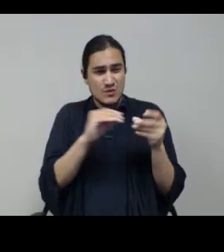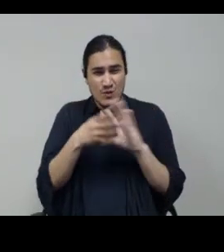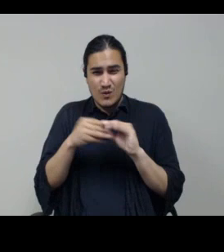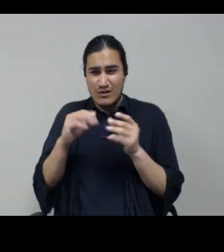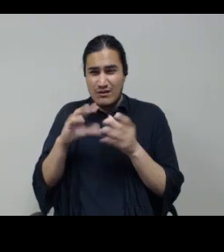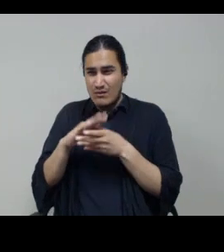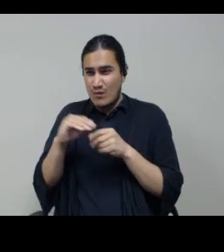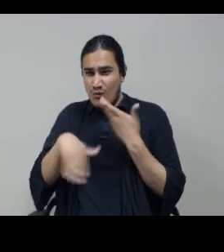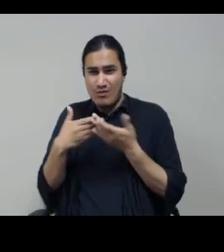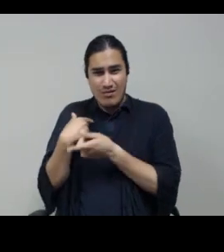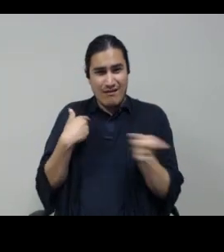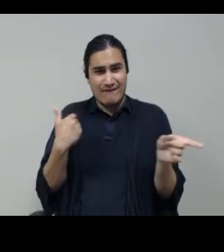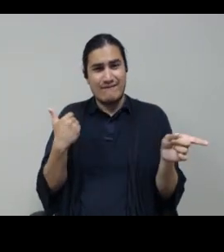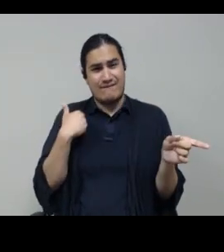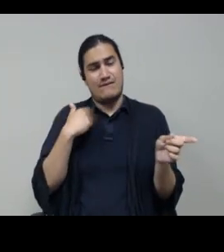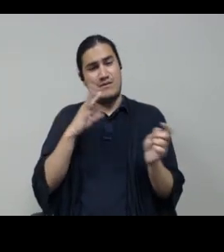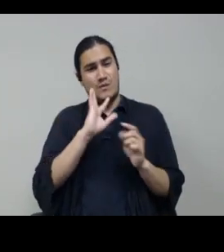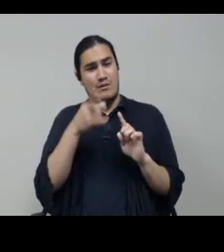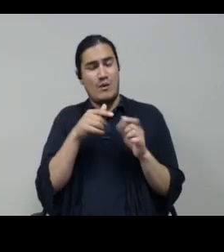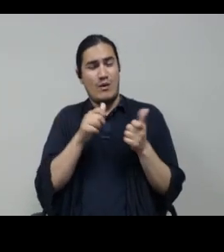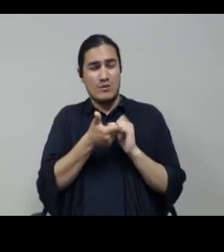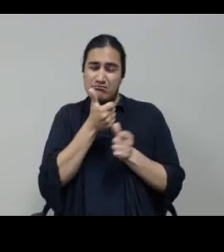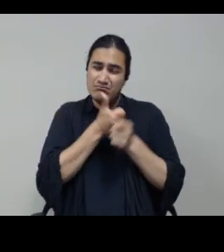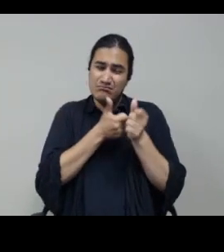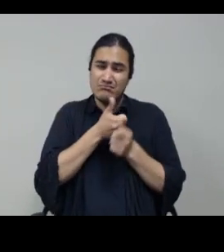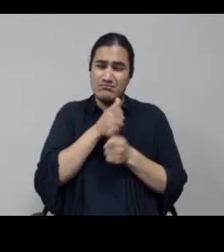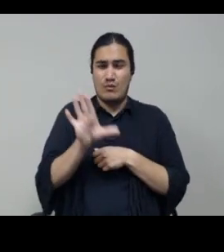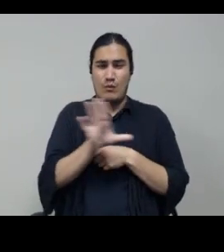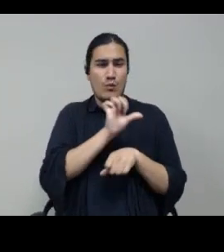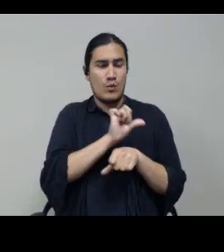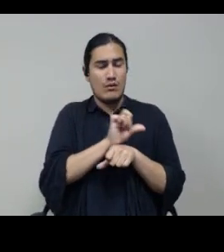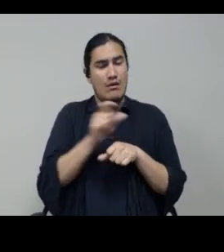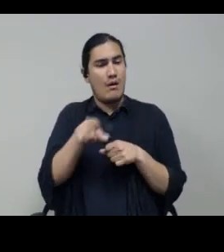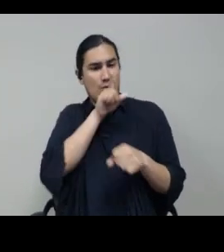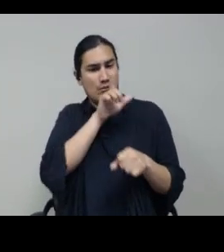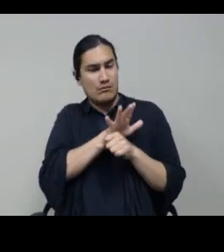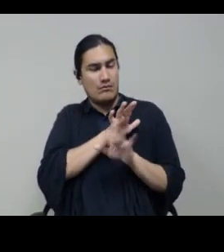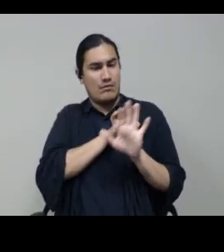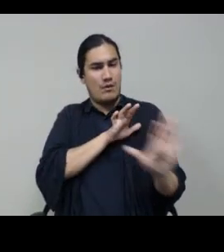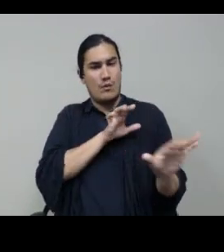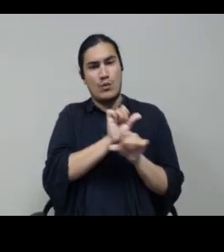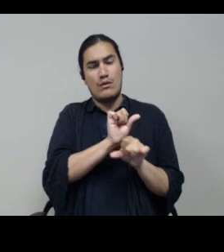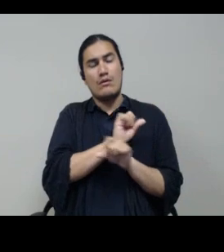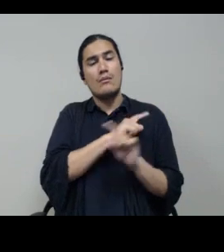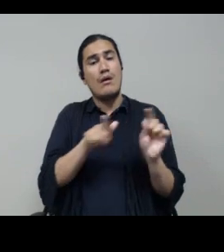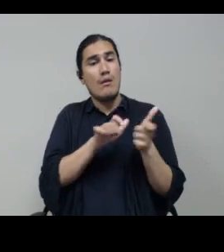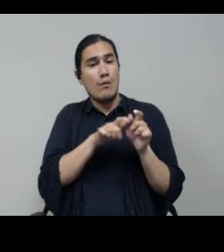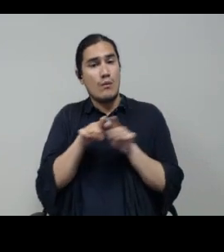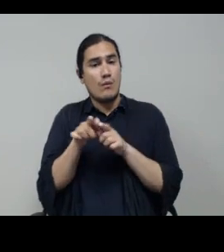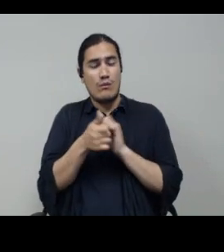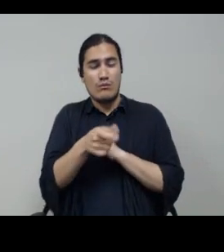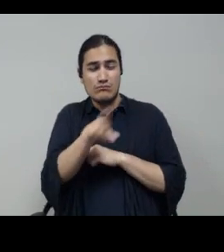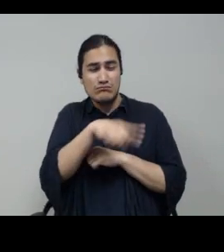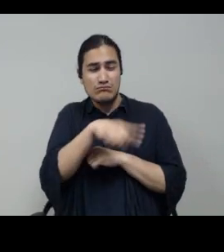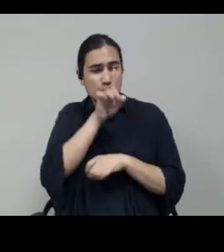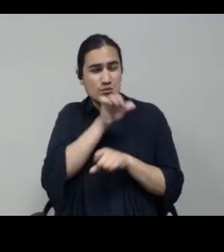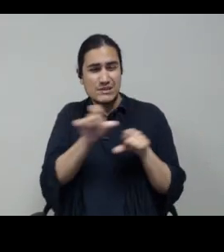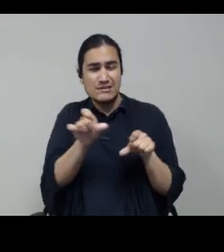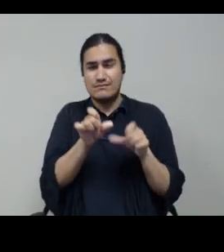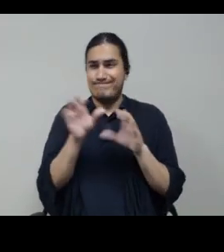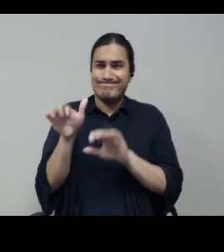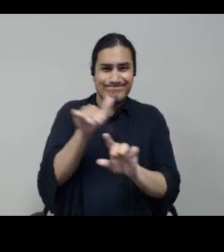about how dangerous this work is, how committed they are, but how they really, really are urging